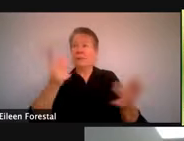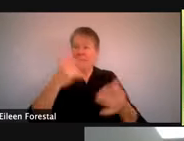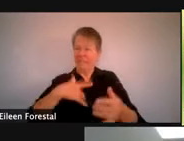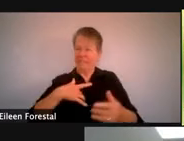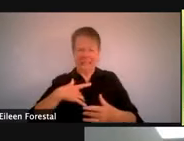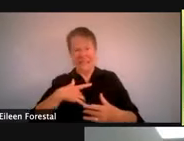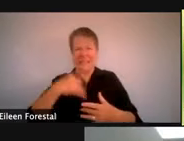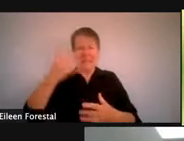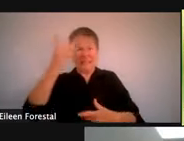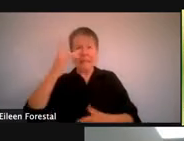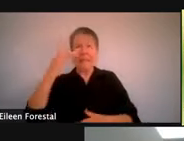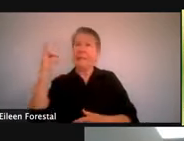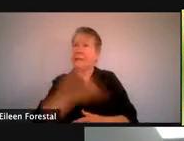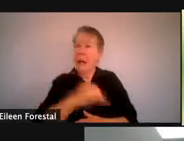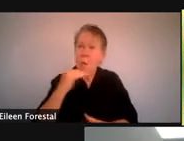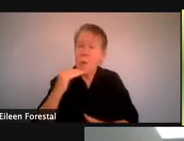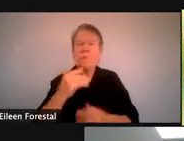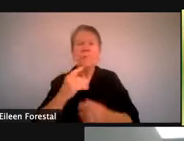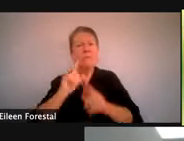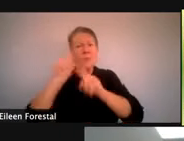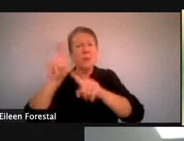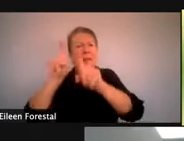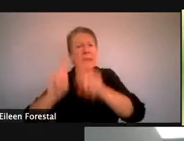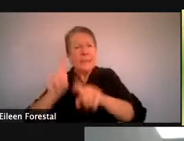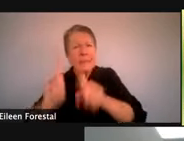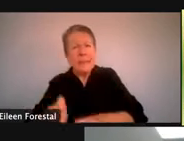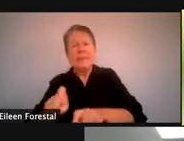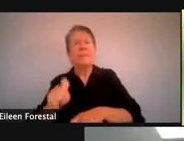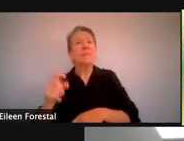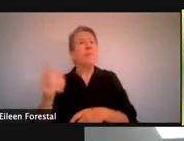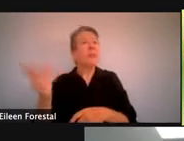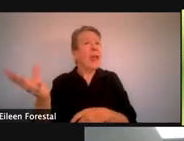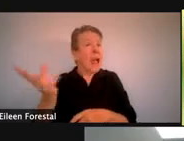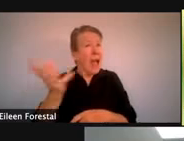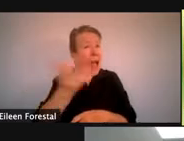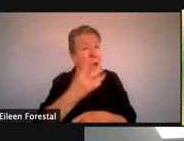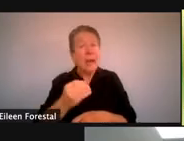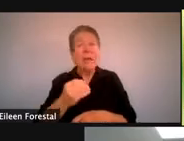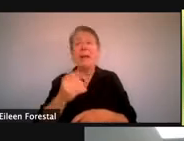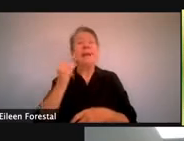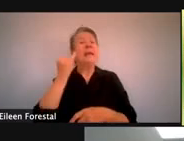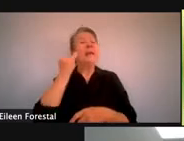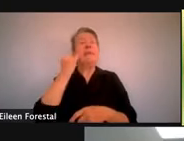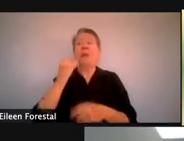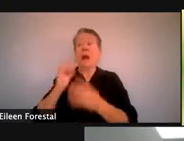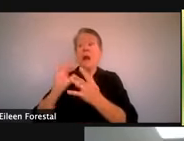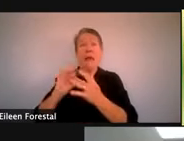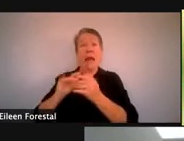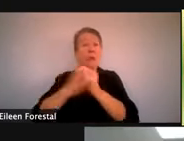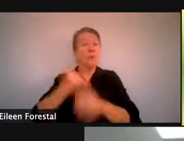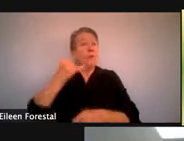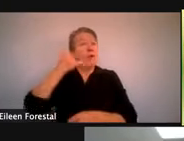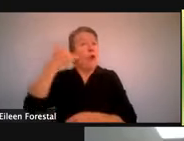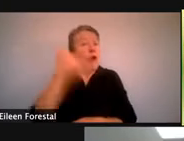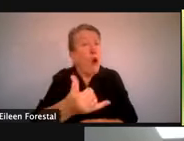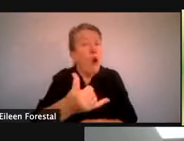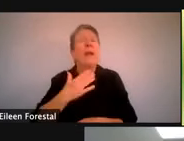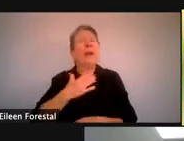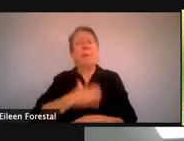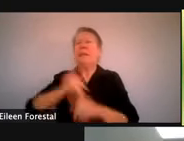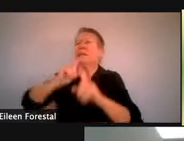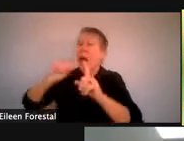tested, answering the call, we can do better. We can beat this virus. In addition